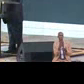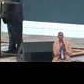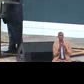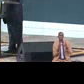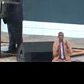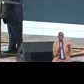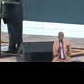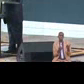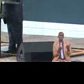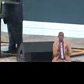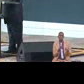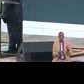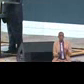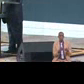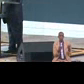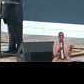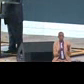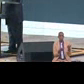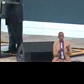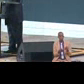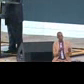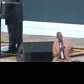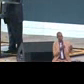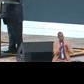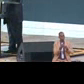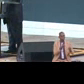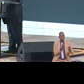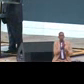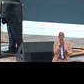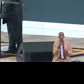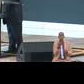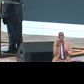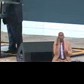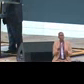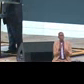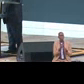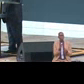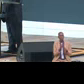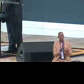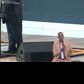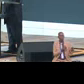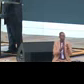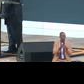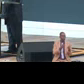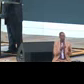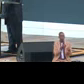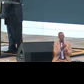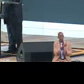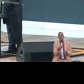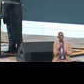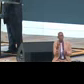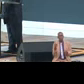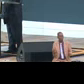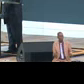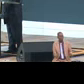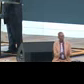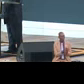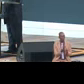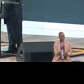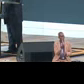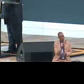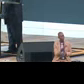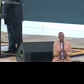somebody, two of them, they're fighting. And they're using abusive language and they're violent. And then you approach them